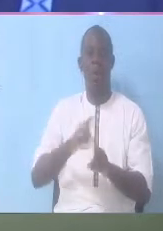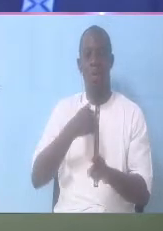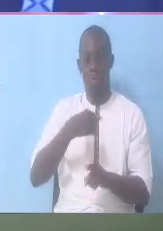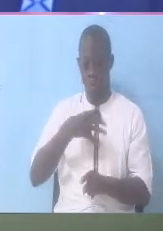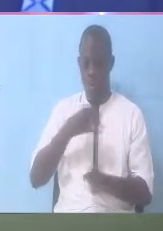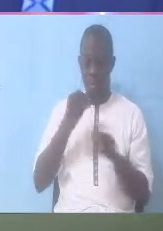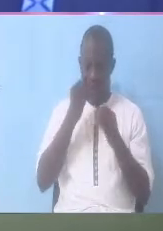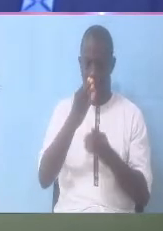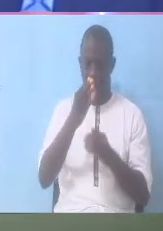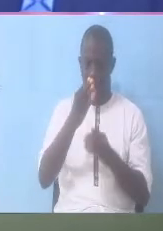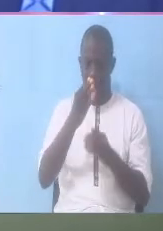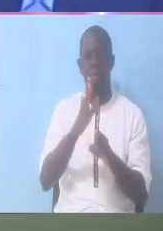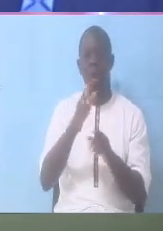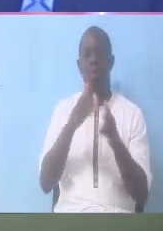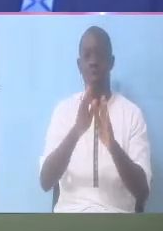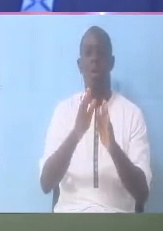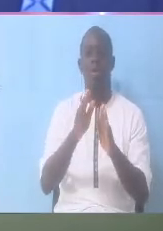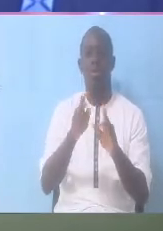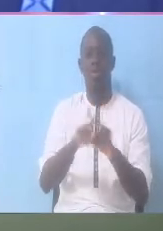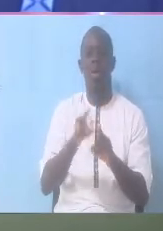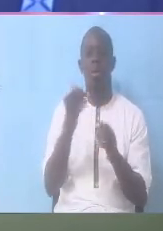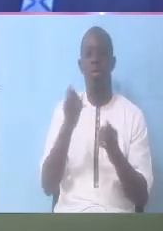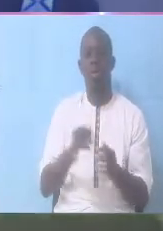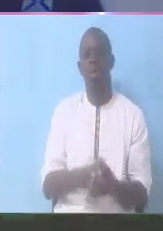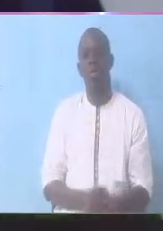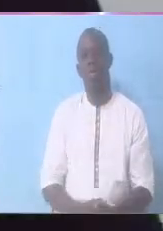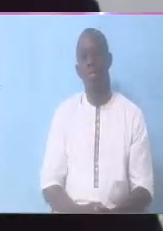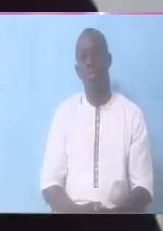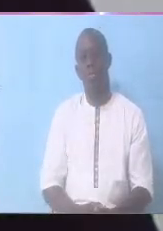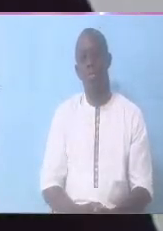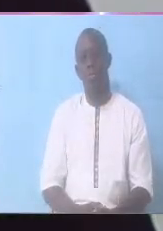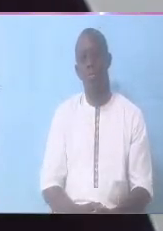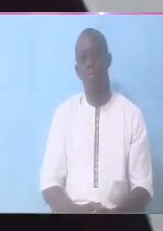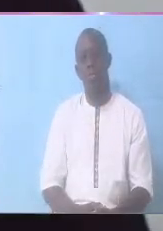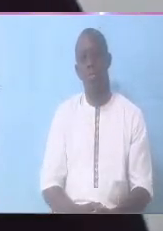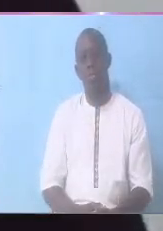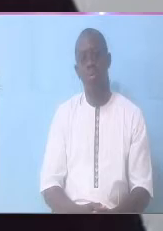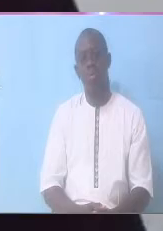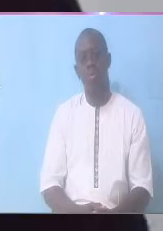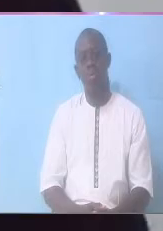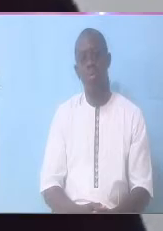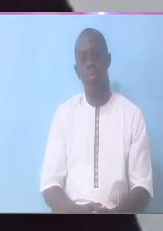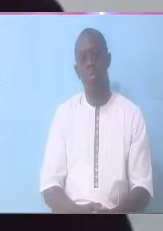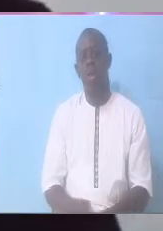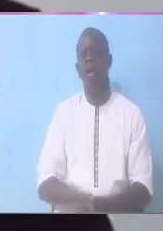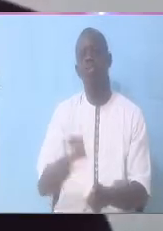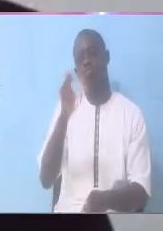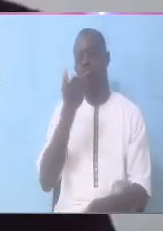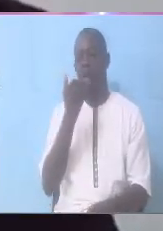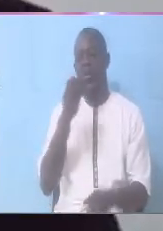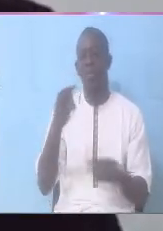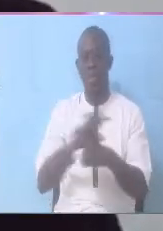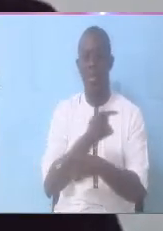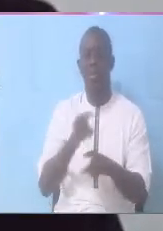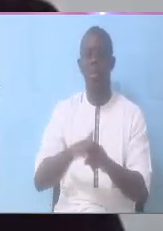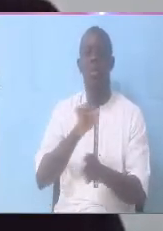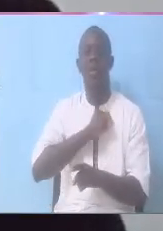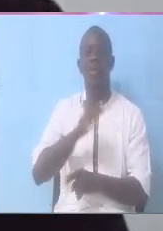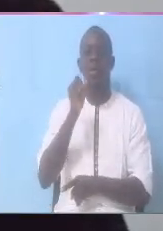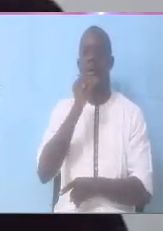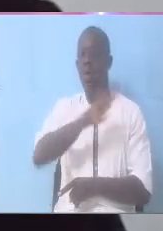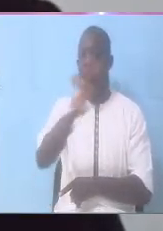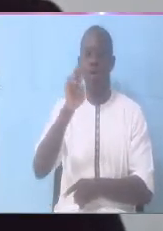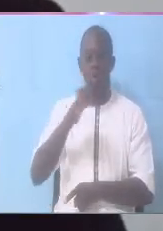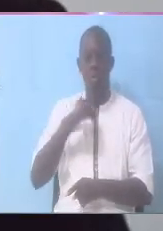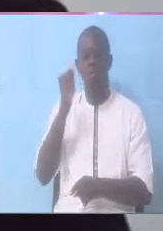ahead. And then Yafo. Tumbul said to me, just fucking tell him, mission accomplished. Tumbul ya